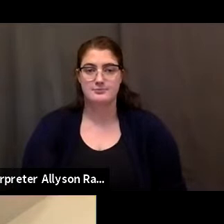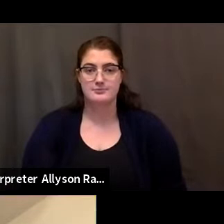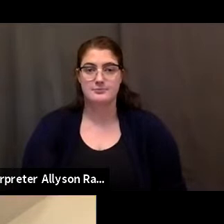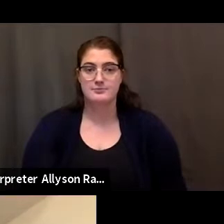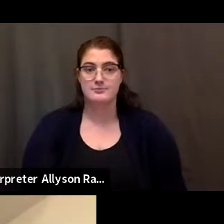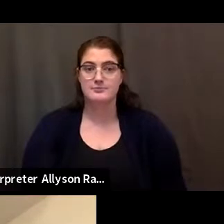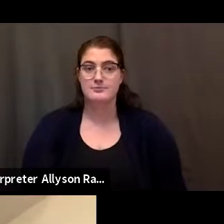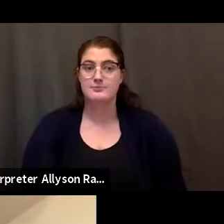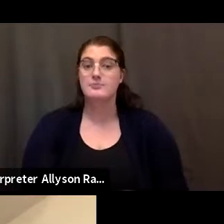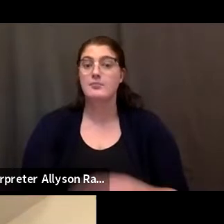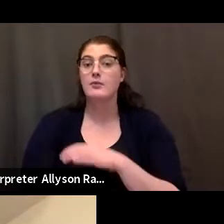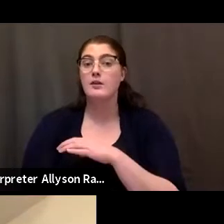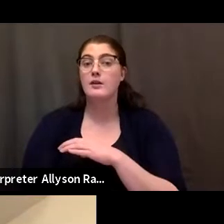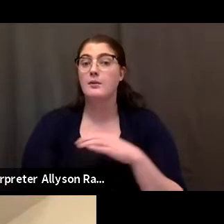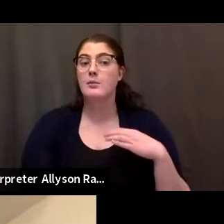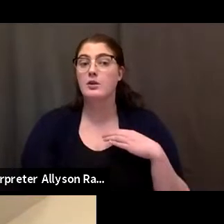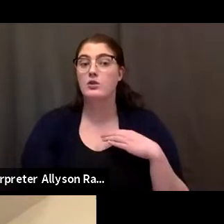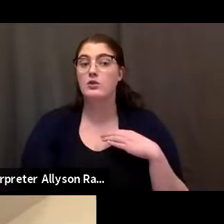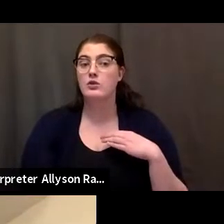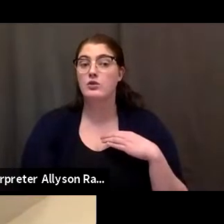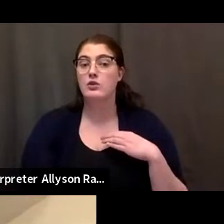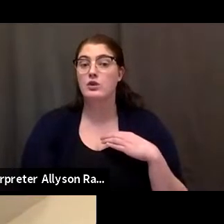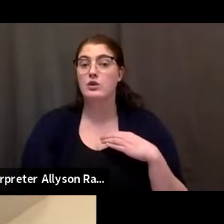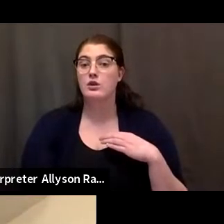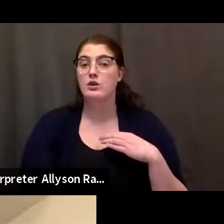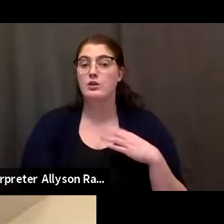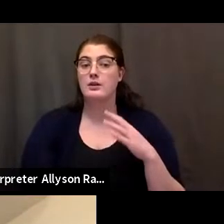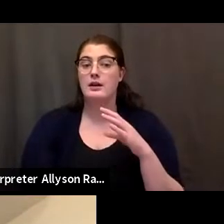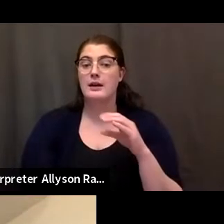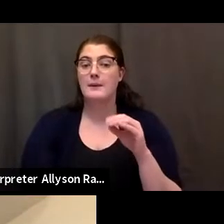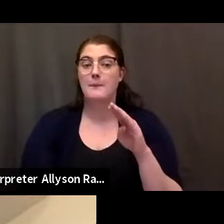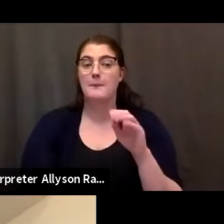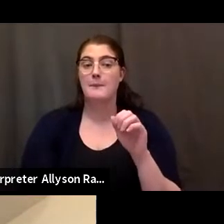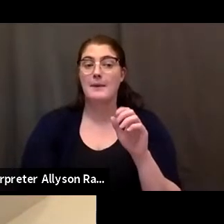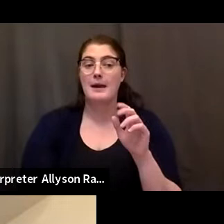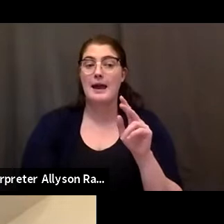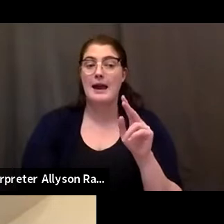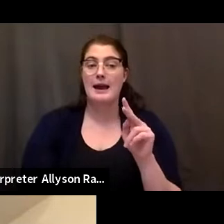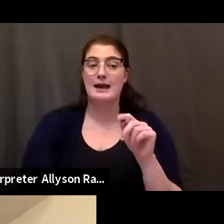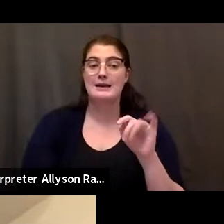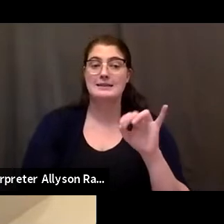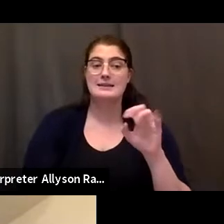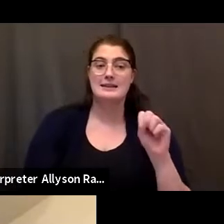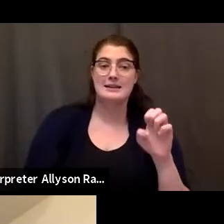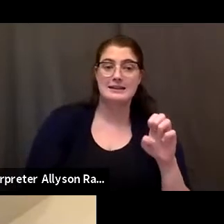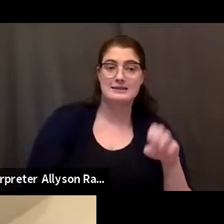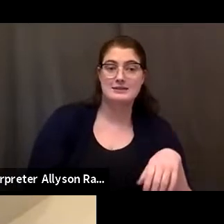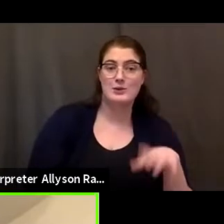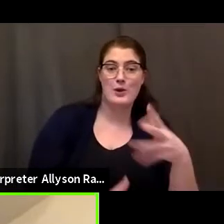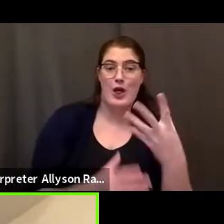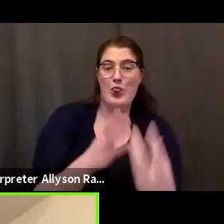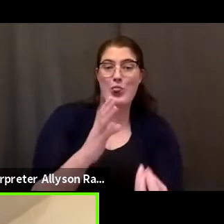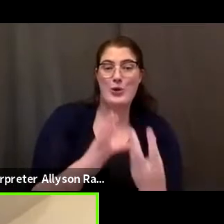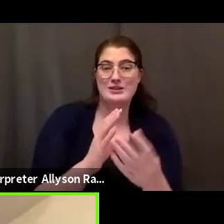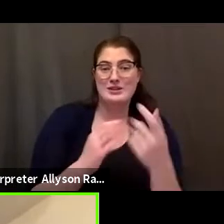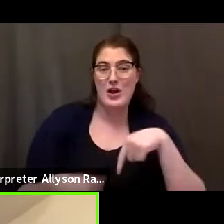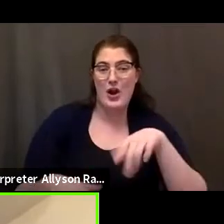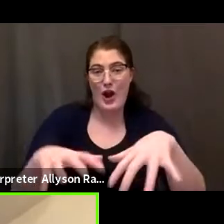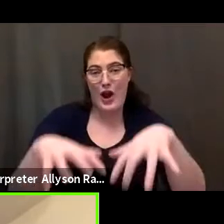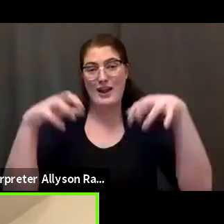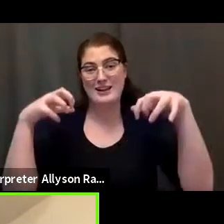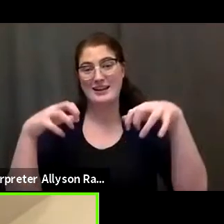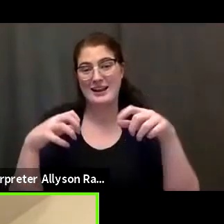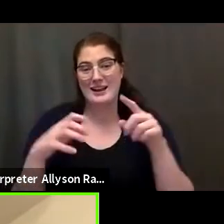And commissioners and Mr. Baptiste, if you could be concise, because we're losing our audience.